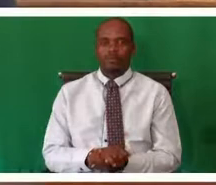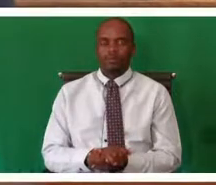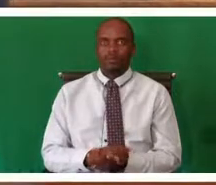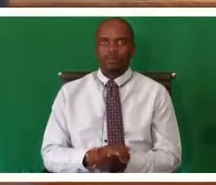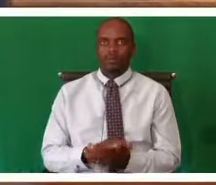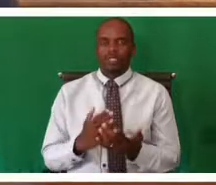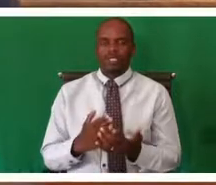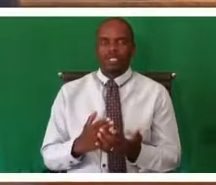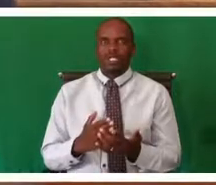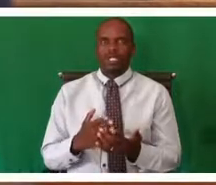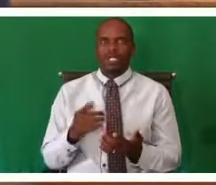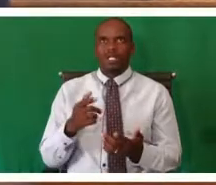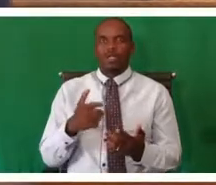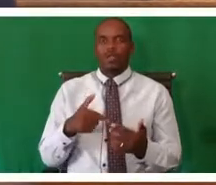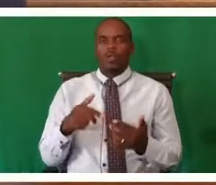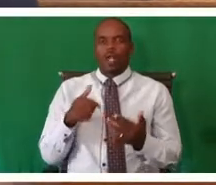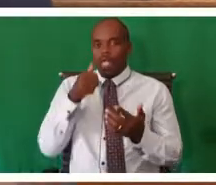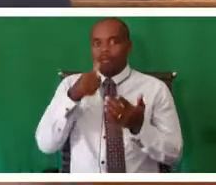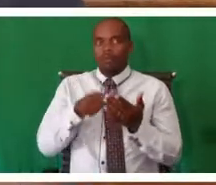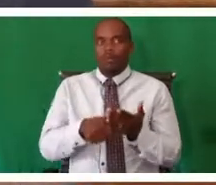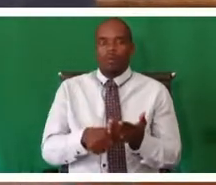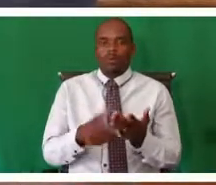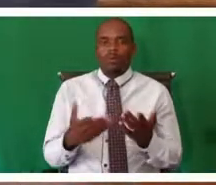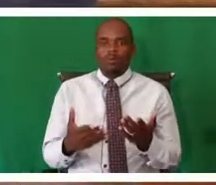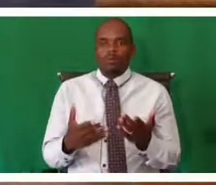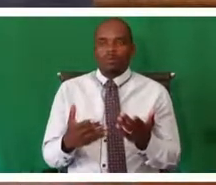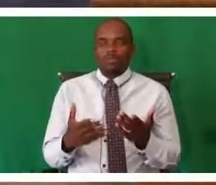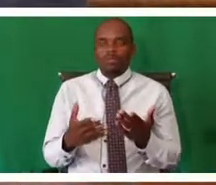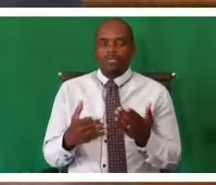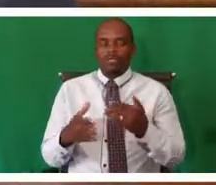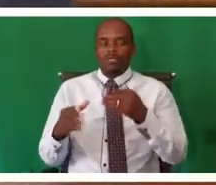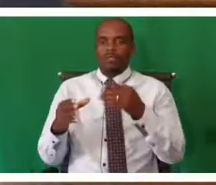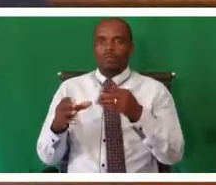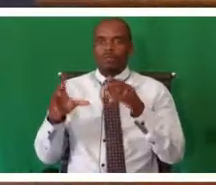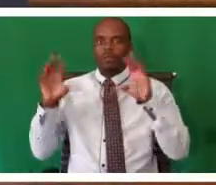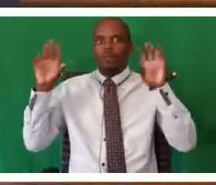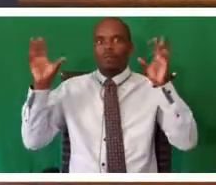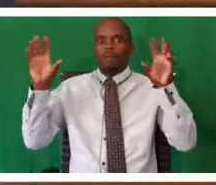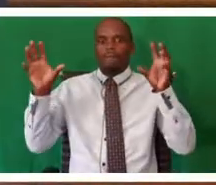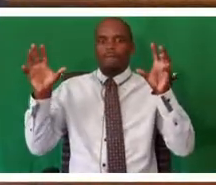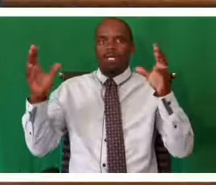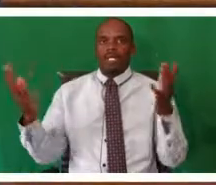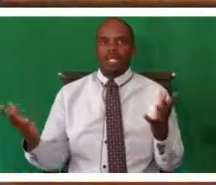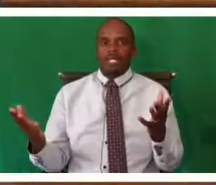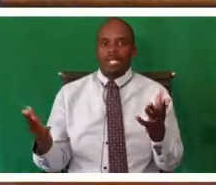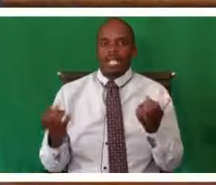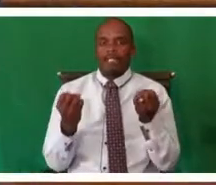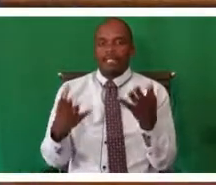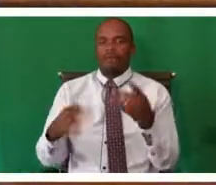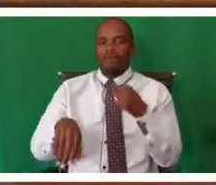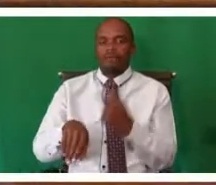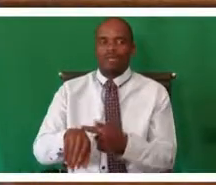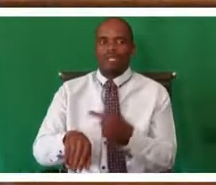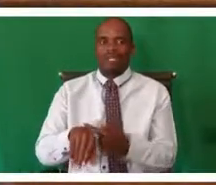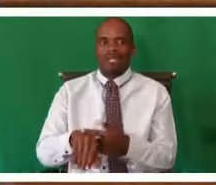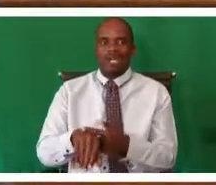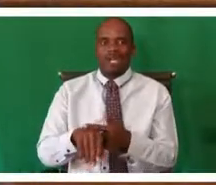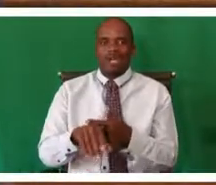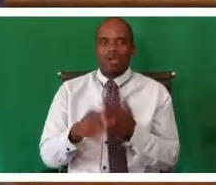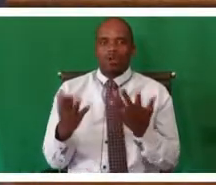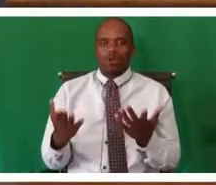as we have promised our colleagues in the media, that we will give them an opportunity to interact with